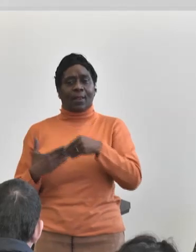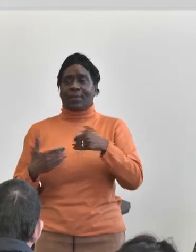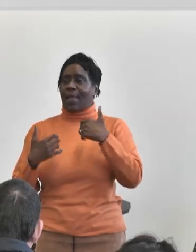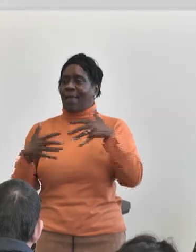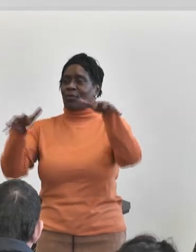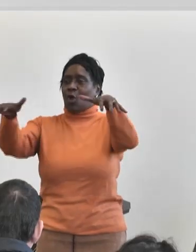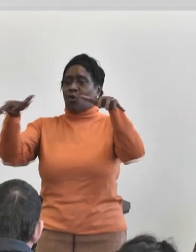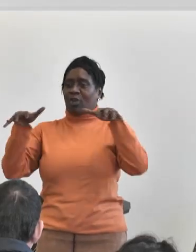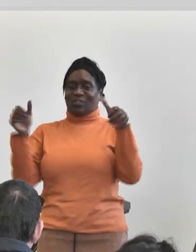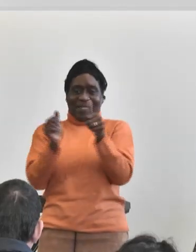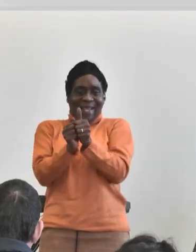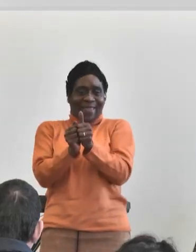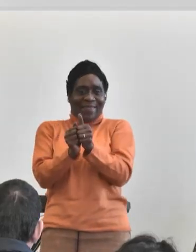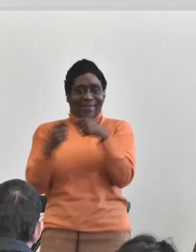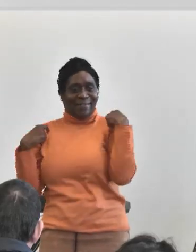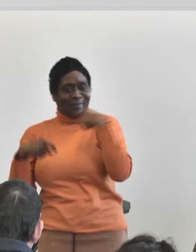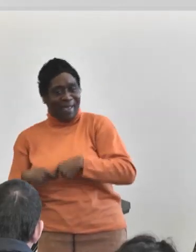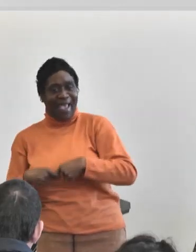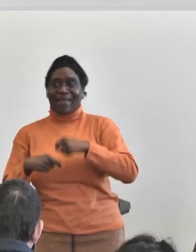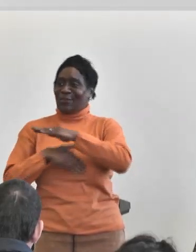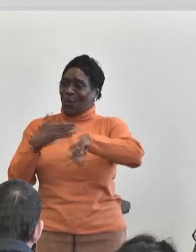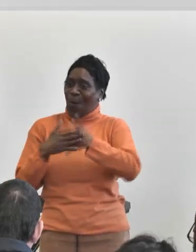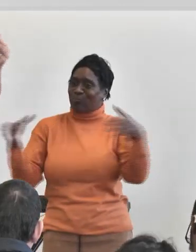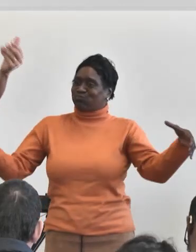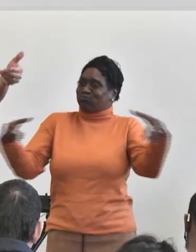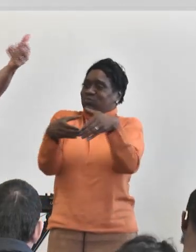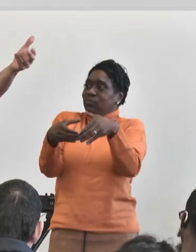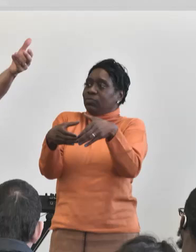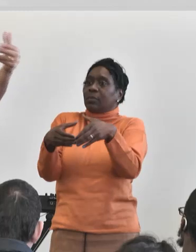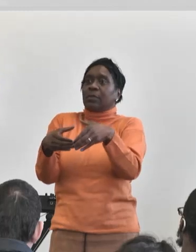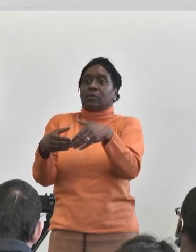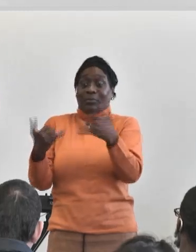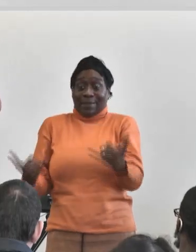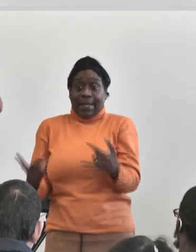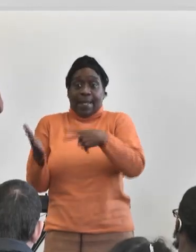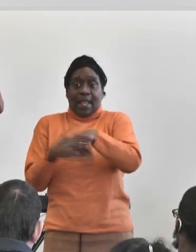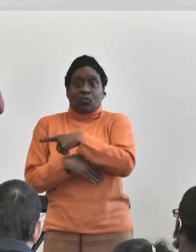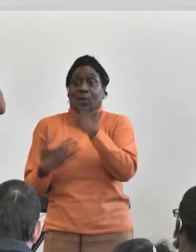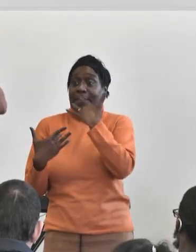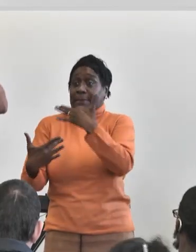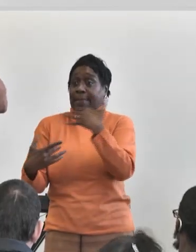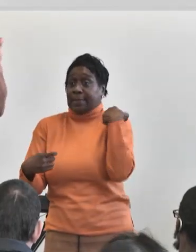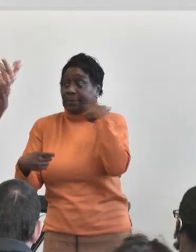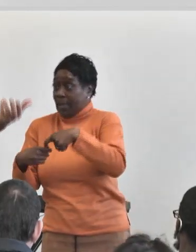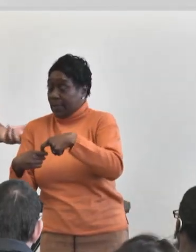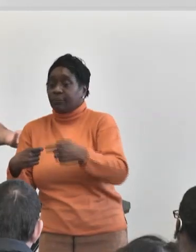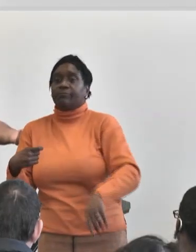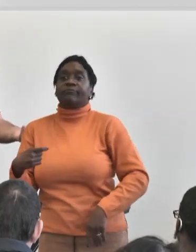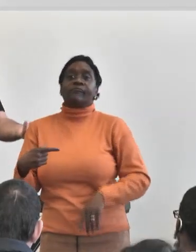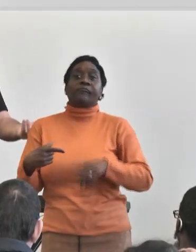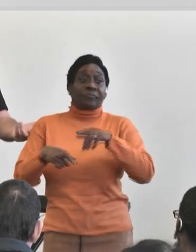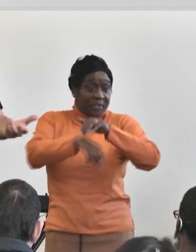congregation together. Hemos sentido tener la iglesia reunida. So we, today and next week, we're going to sing in Spanish hoy, esta la siguiente semana,